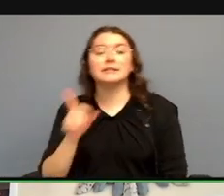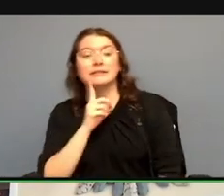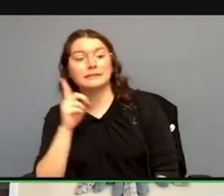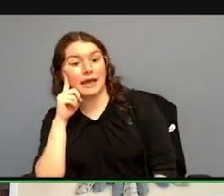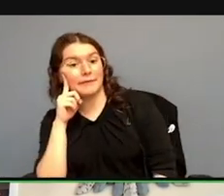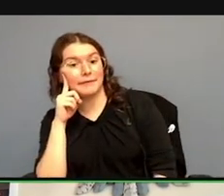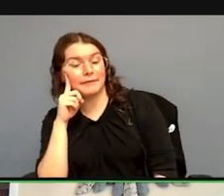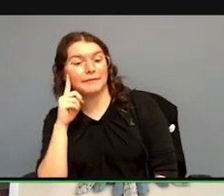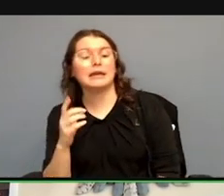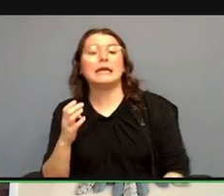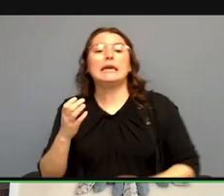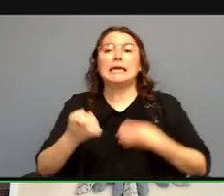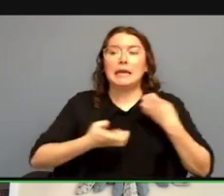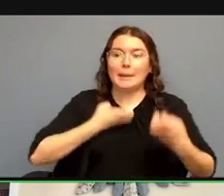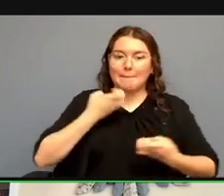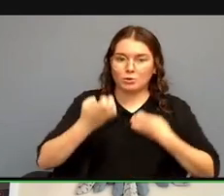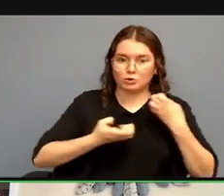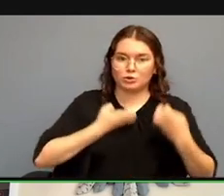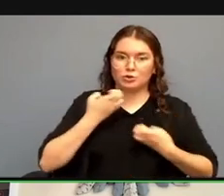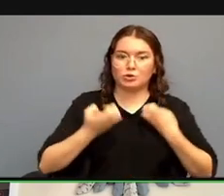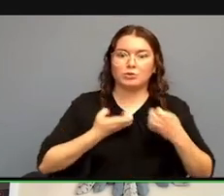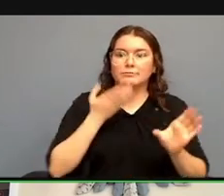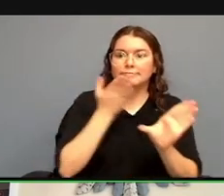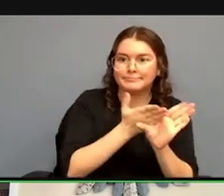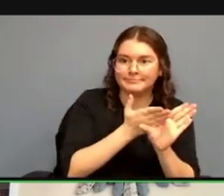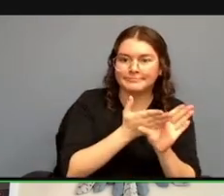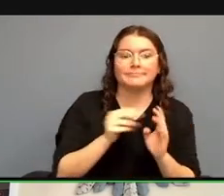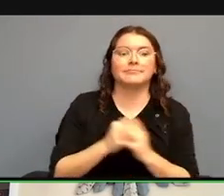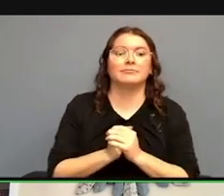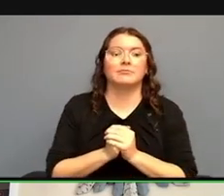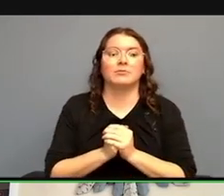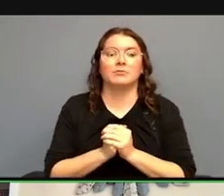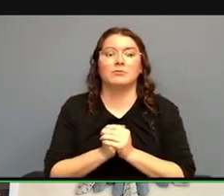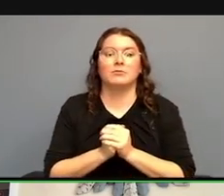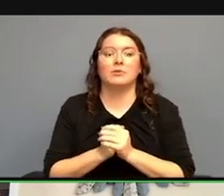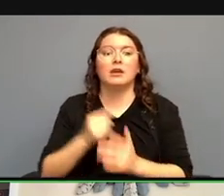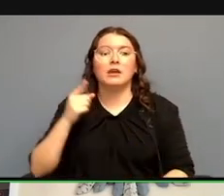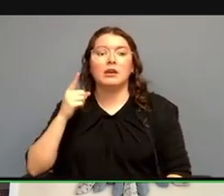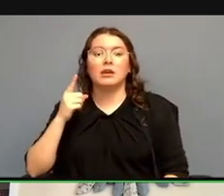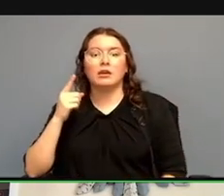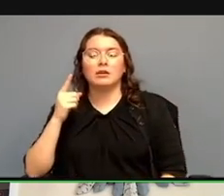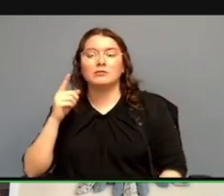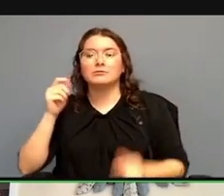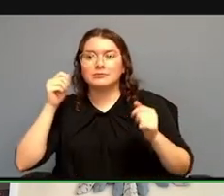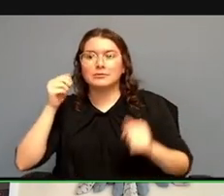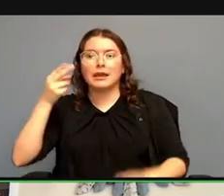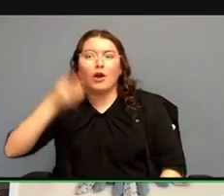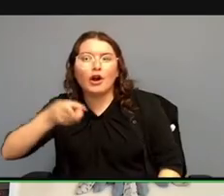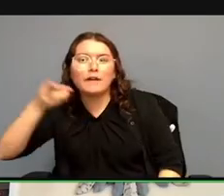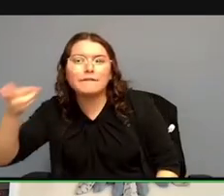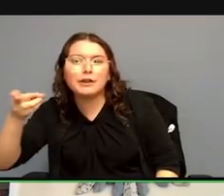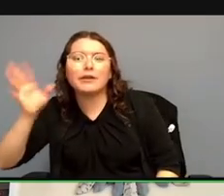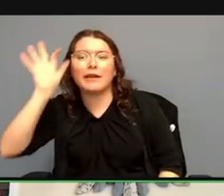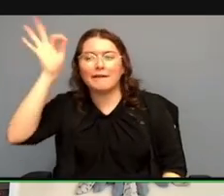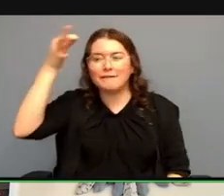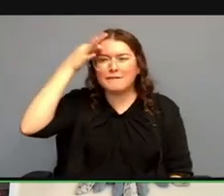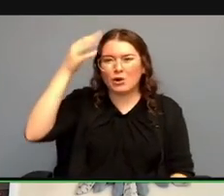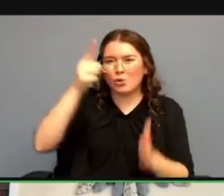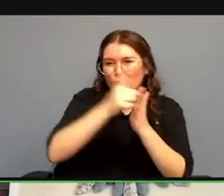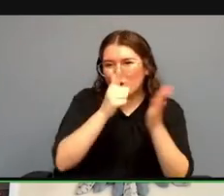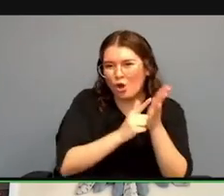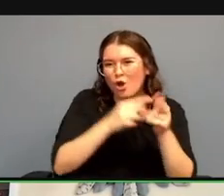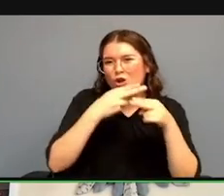deafness, emotional disturbance. Hearing impairment is what it's called in the federal law.